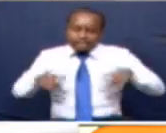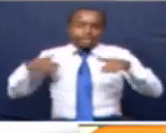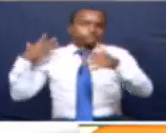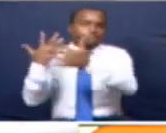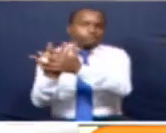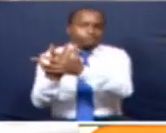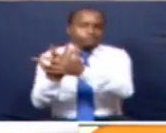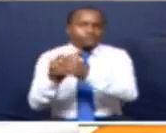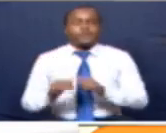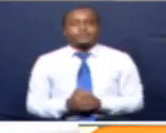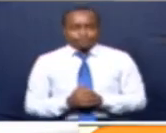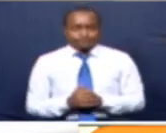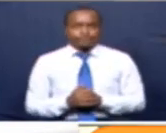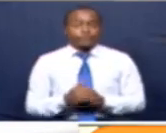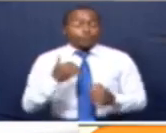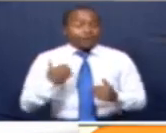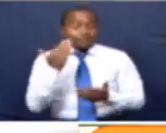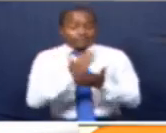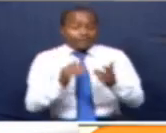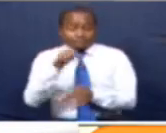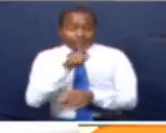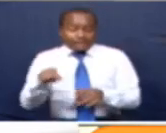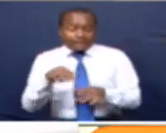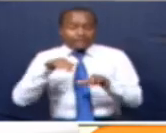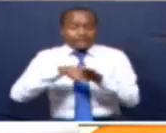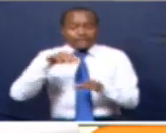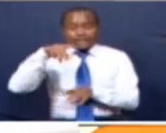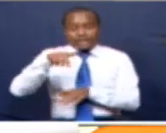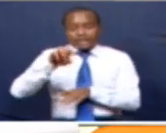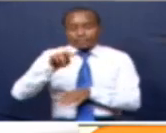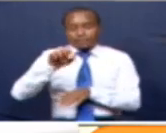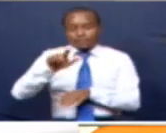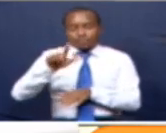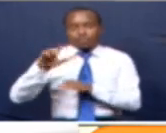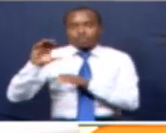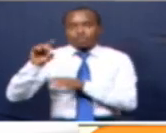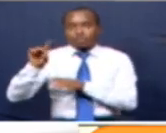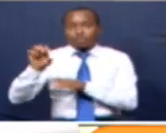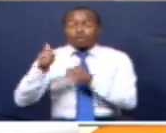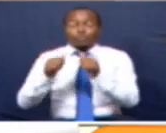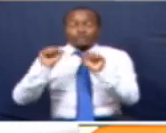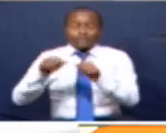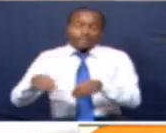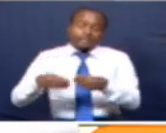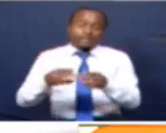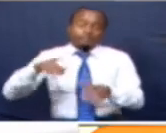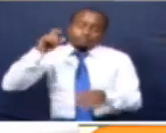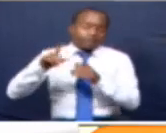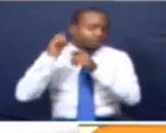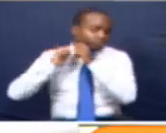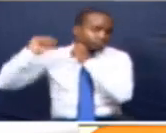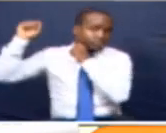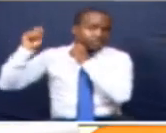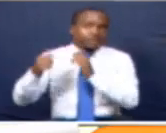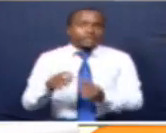some offenses in the penal code which would still give a mandatory sentence of death. For instance,